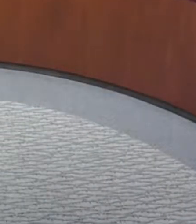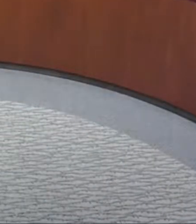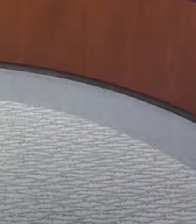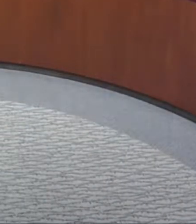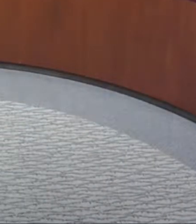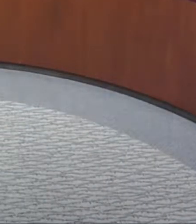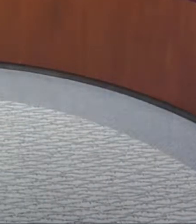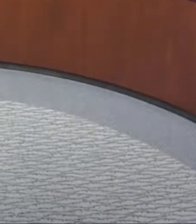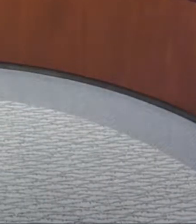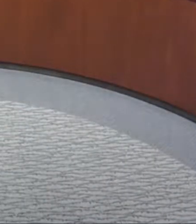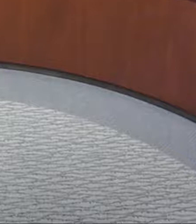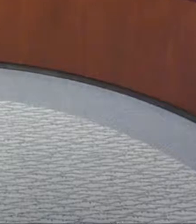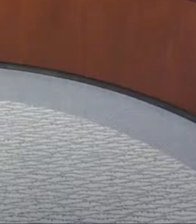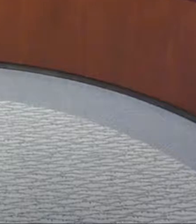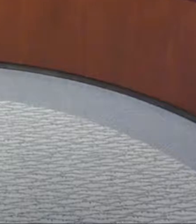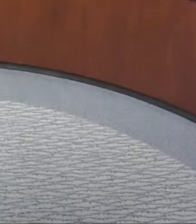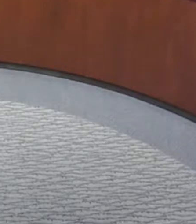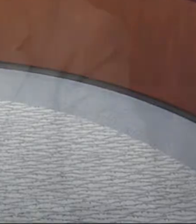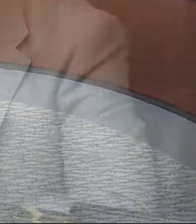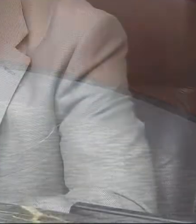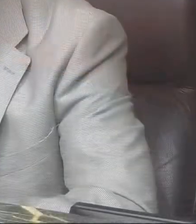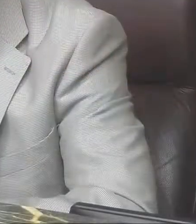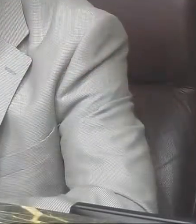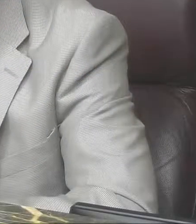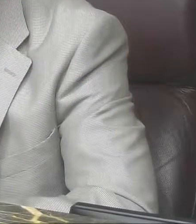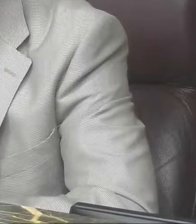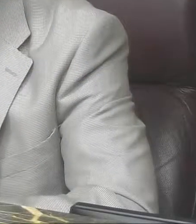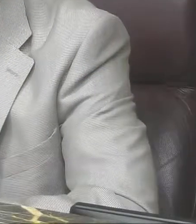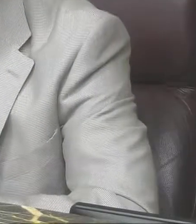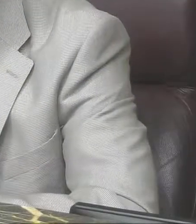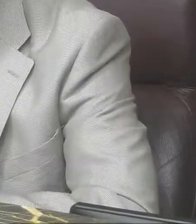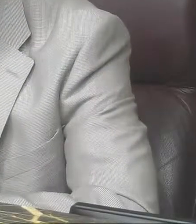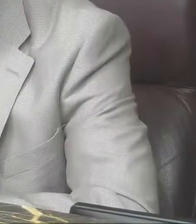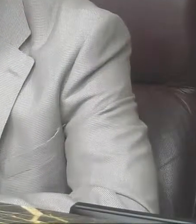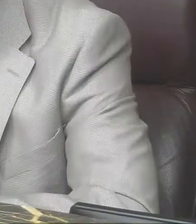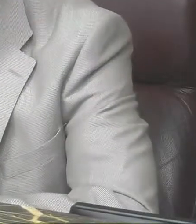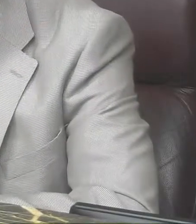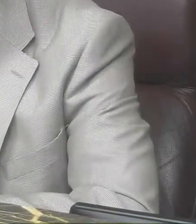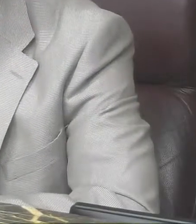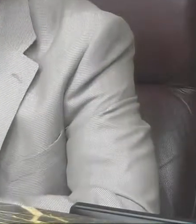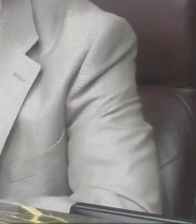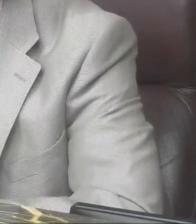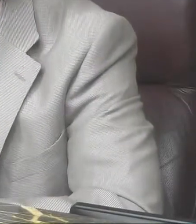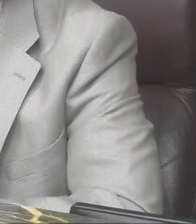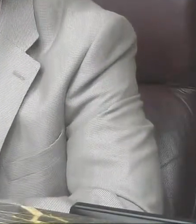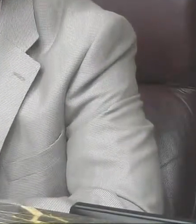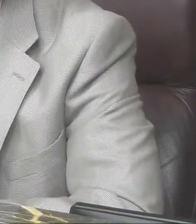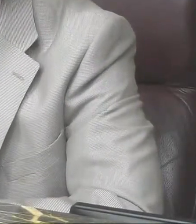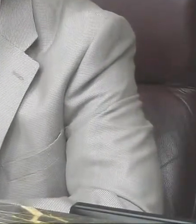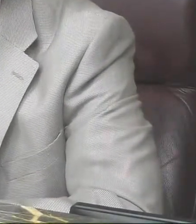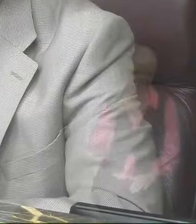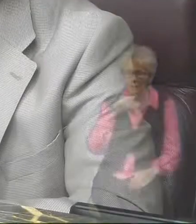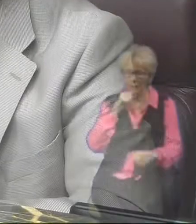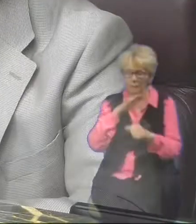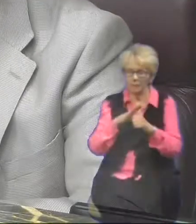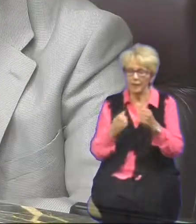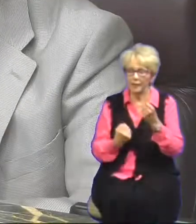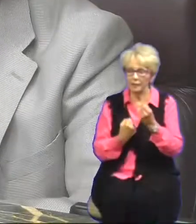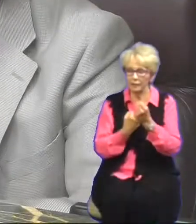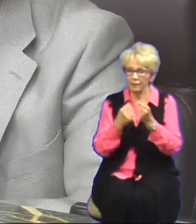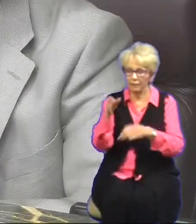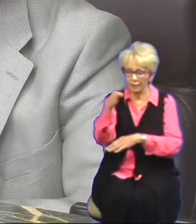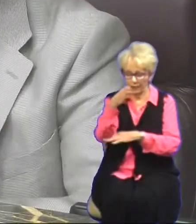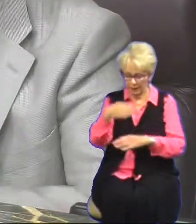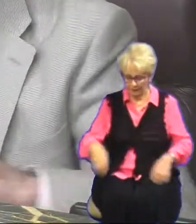Again, welcome to the regular meeting of the City Council, May the 6th, 2019. If you will join me in the pledge to the flag, I'll ask Mayor Pro Tem